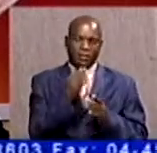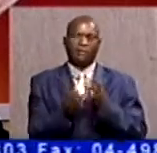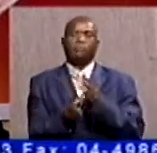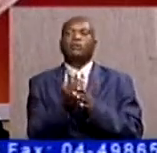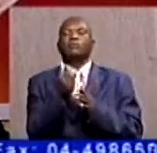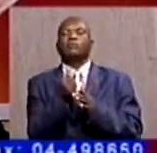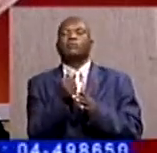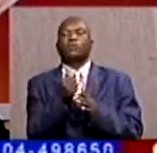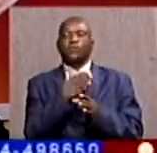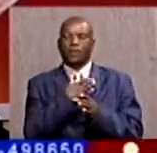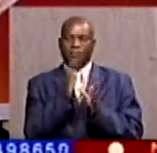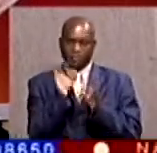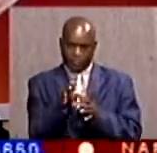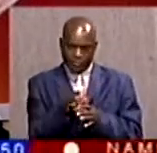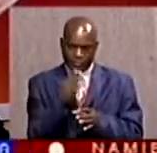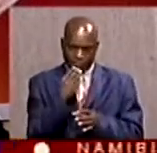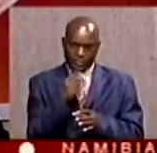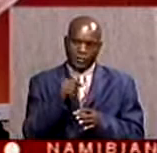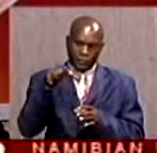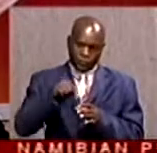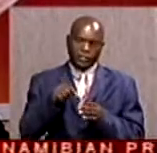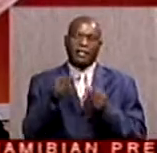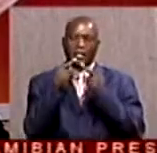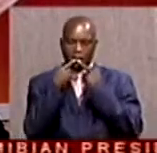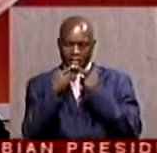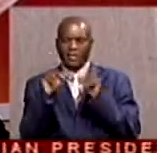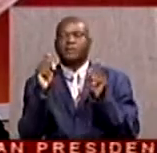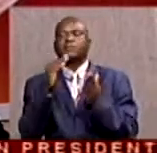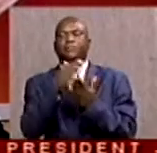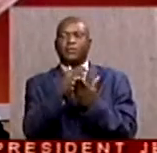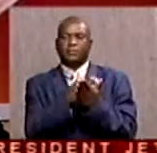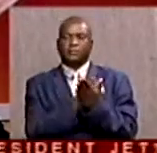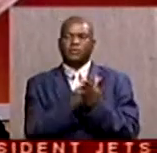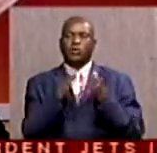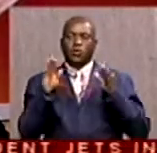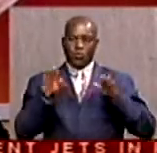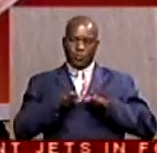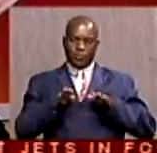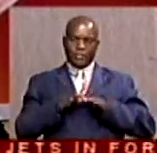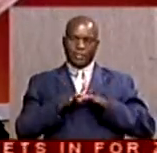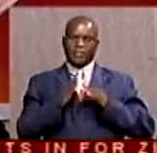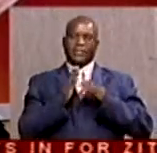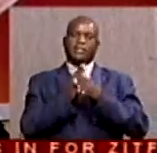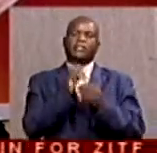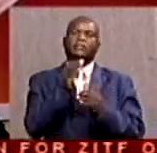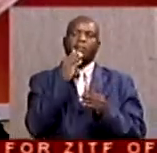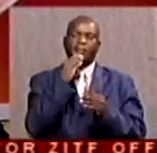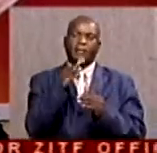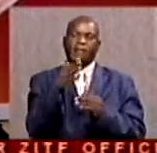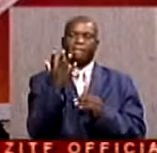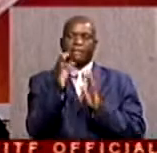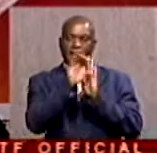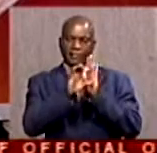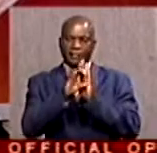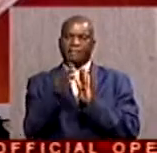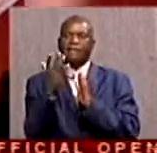our societies. Okay. So today we launch a program called Women Empowered for Leadership, which we run in 5 countries, 3 in